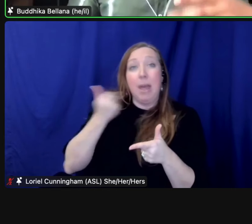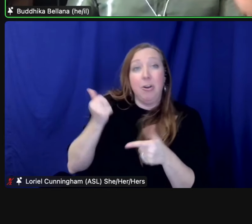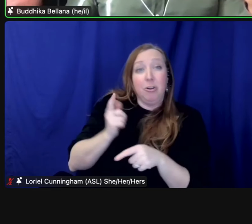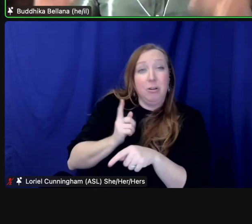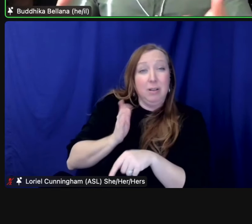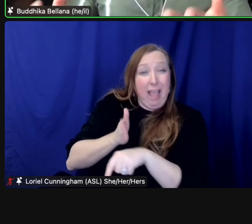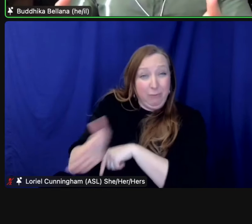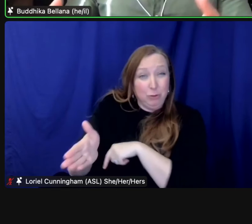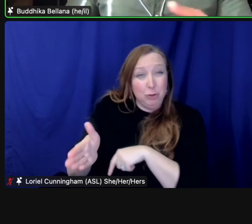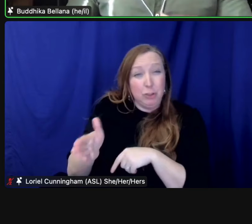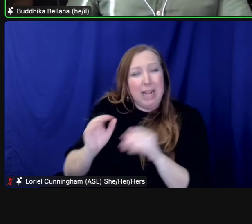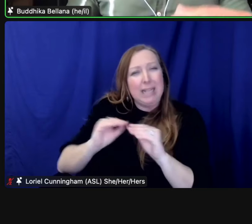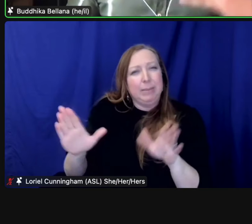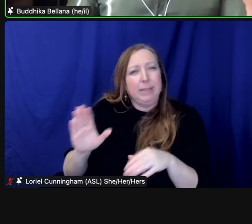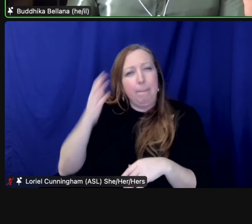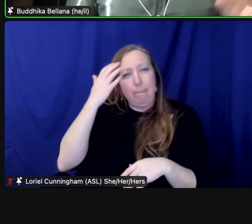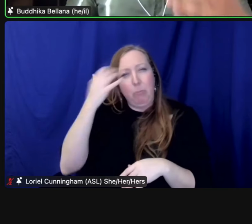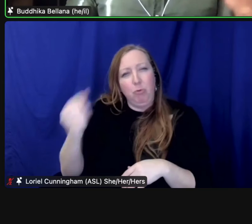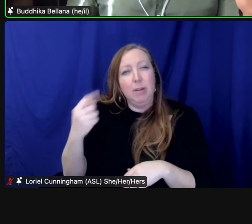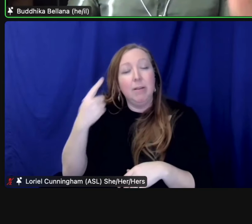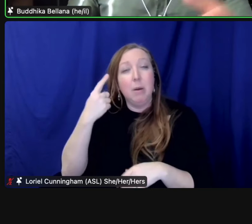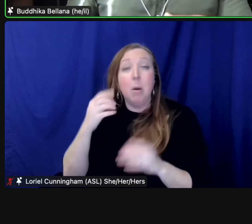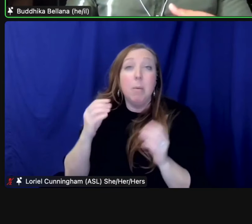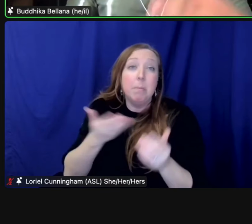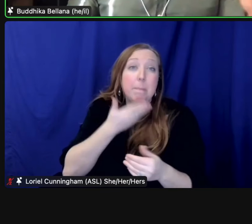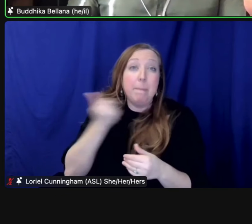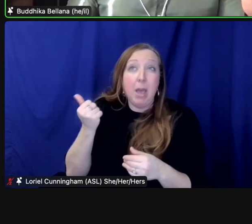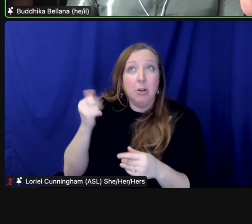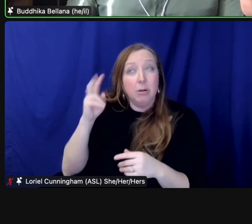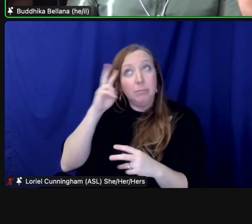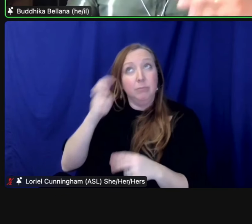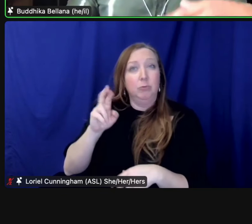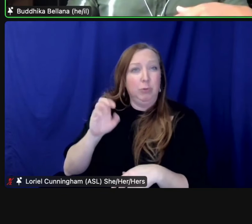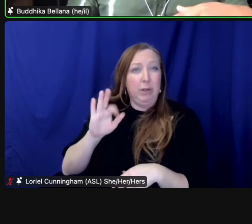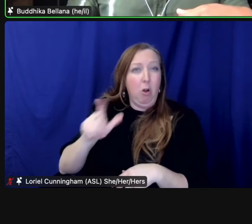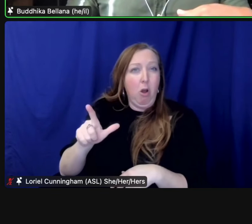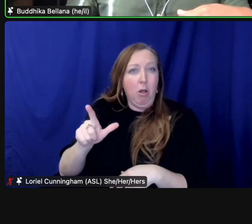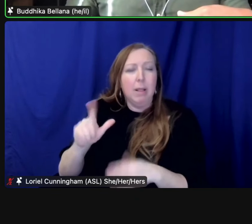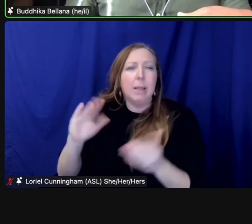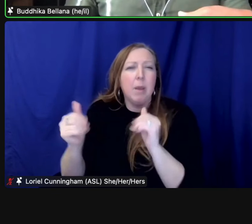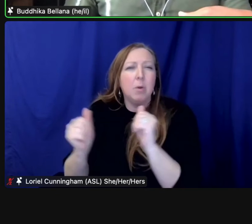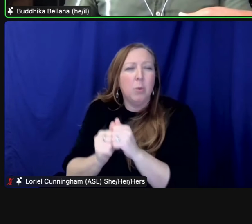recognition or recall for words, as compared to the shallow processing condition.